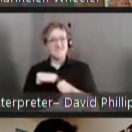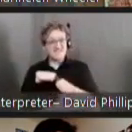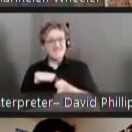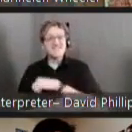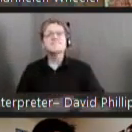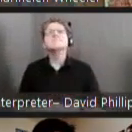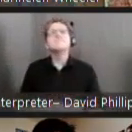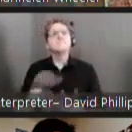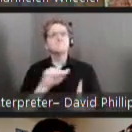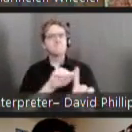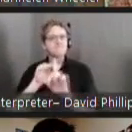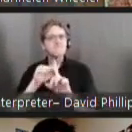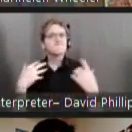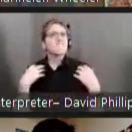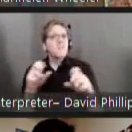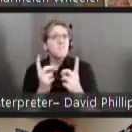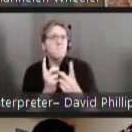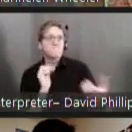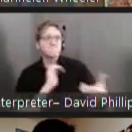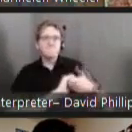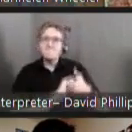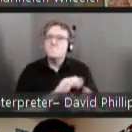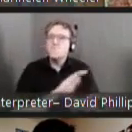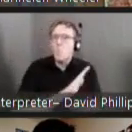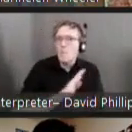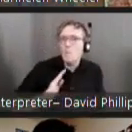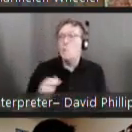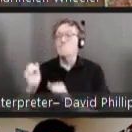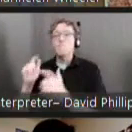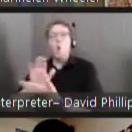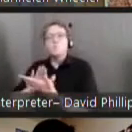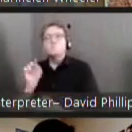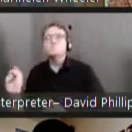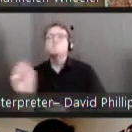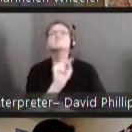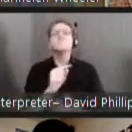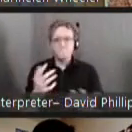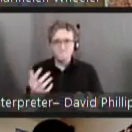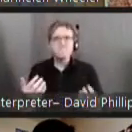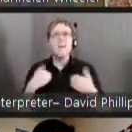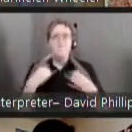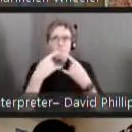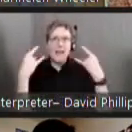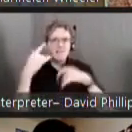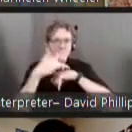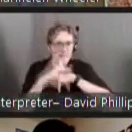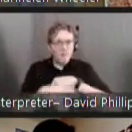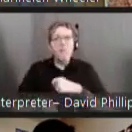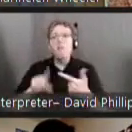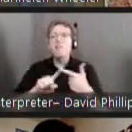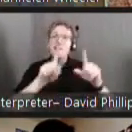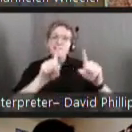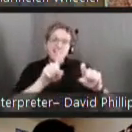department is working with our school board and all of our schools to have staff in every school. We are going to be doing testing, contact